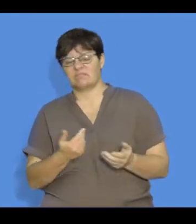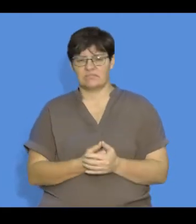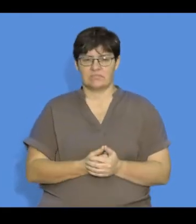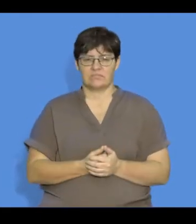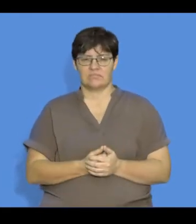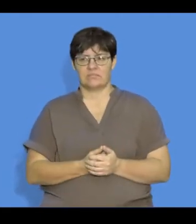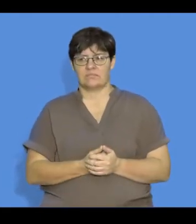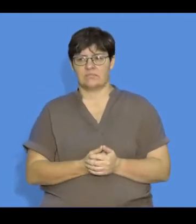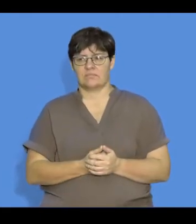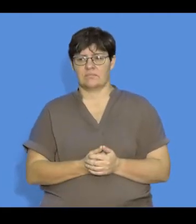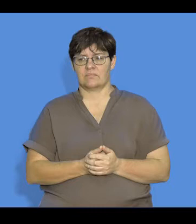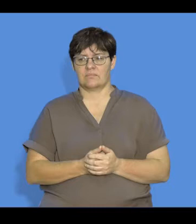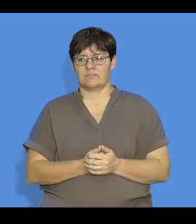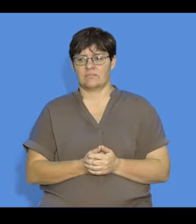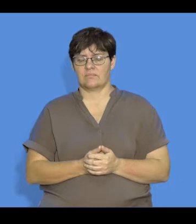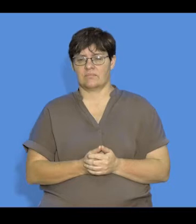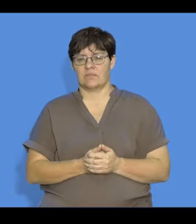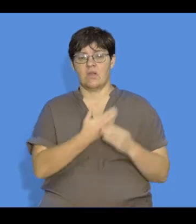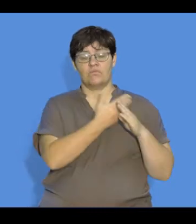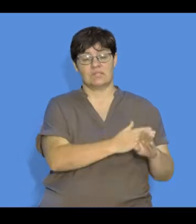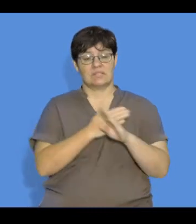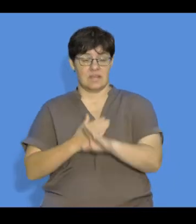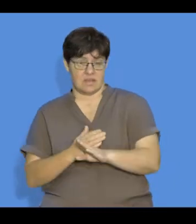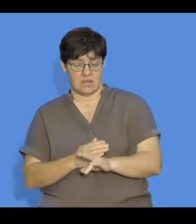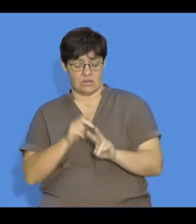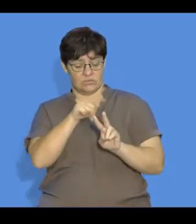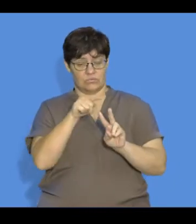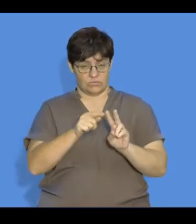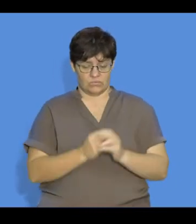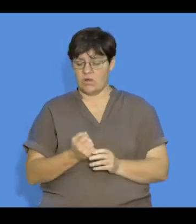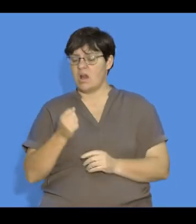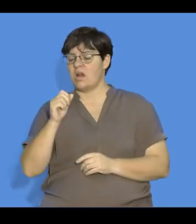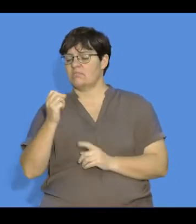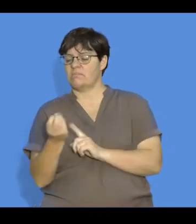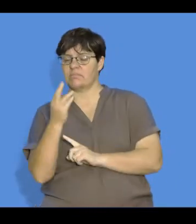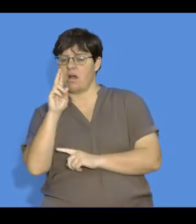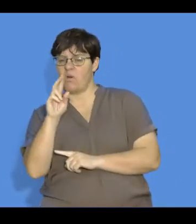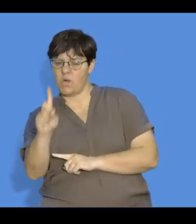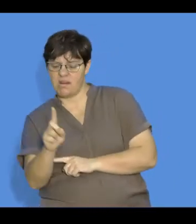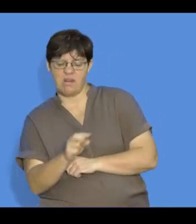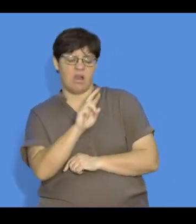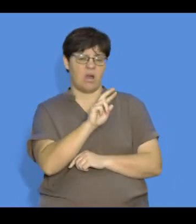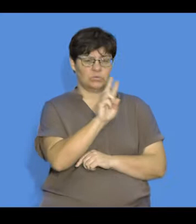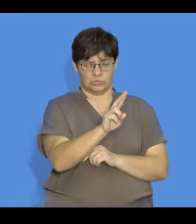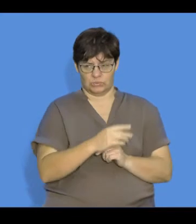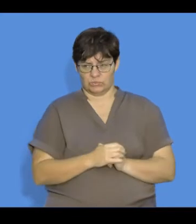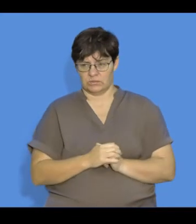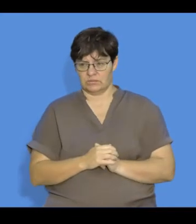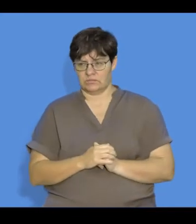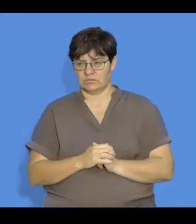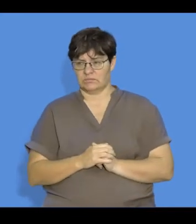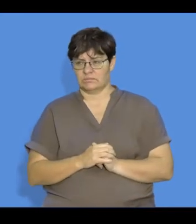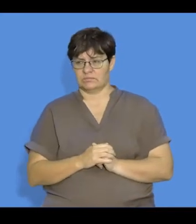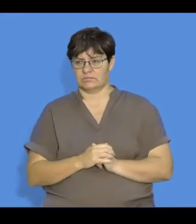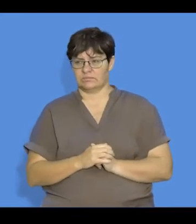argument's sake, we had our two resistors, which is light bulb 1, let's call it R1, and light bulb 2, let's call